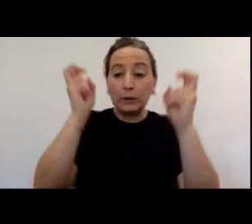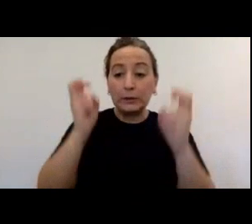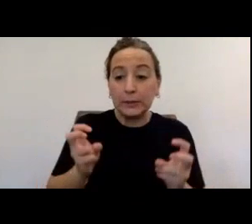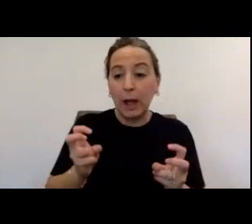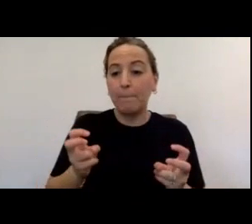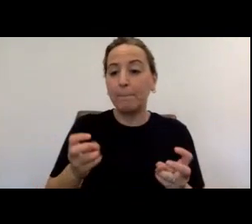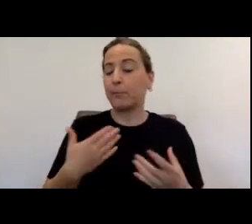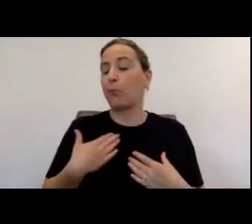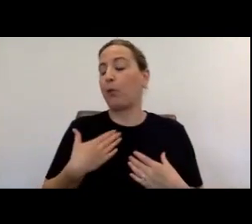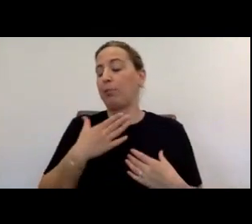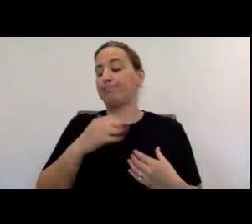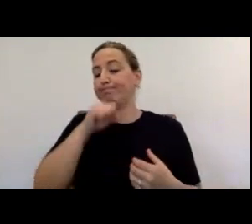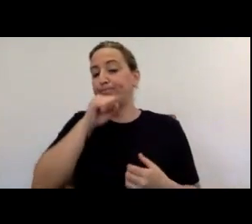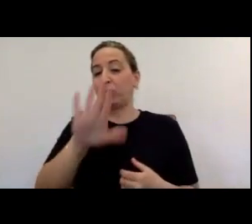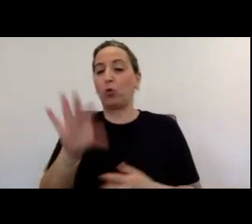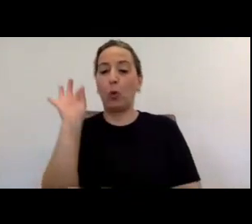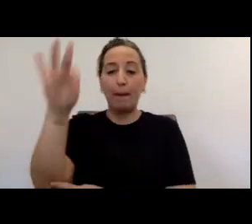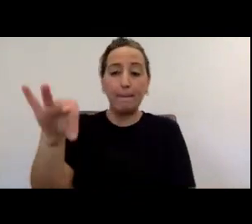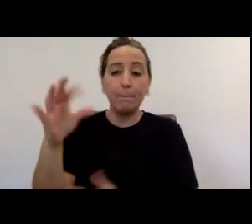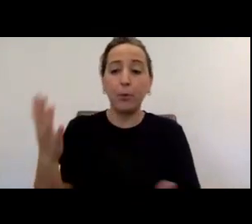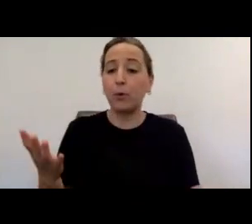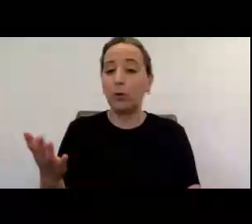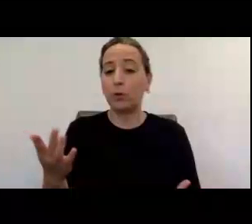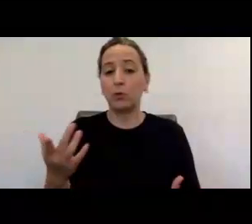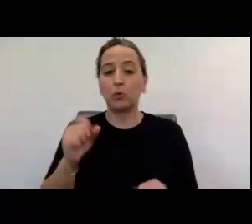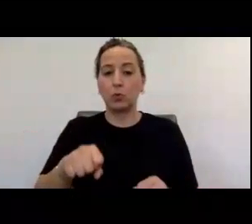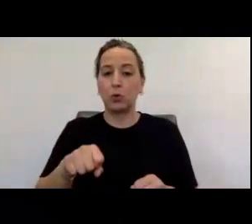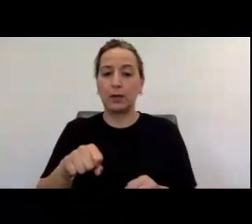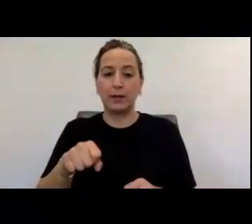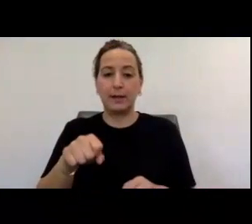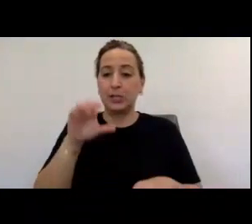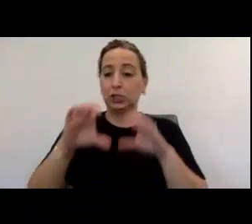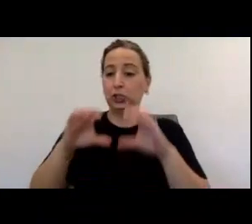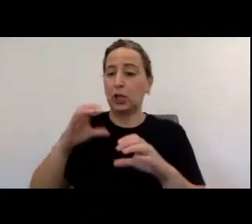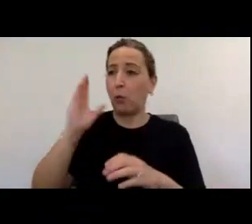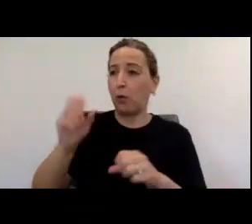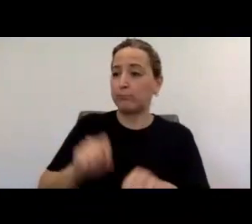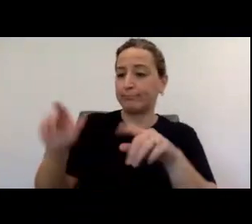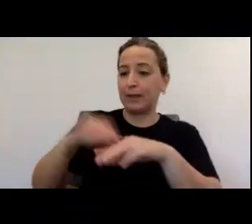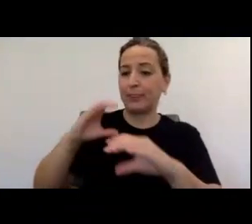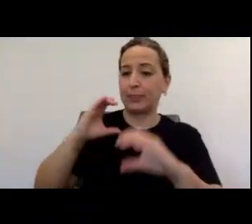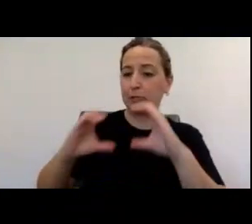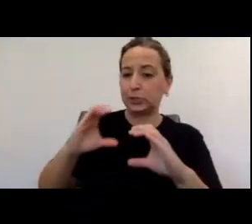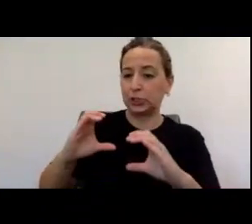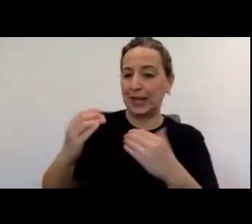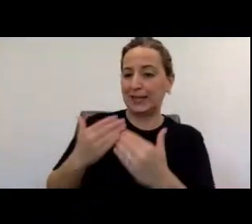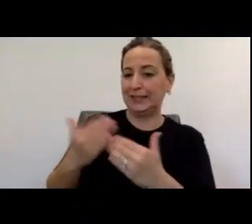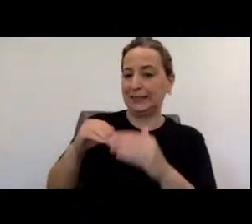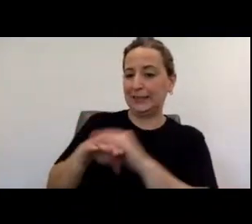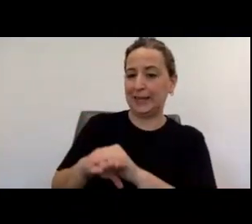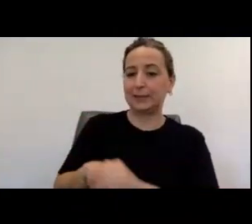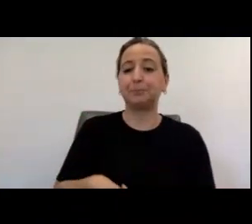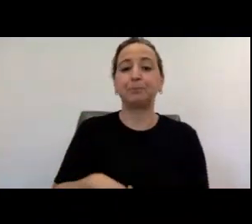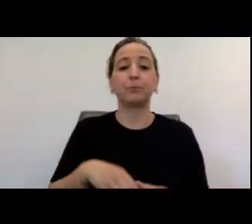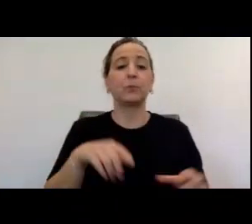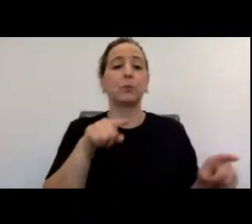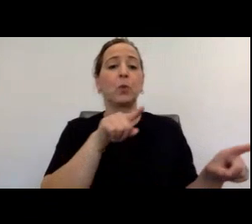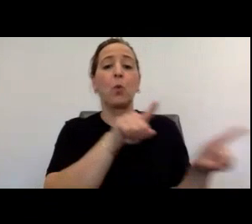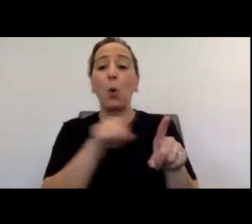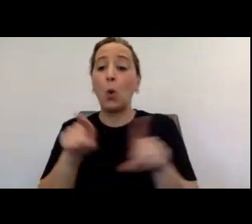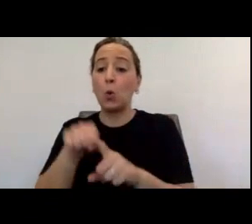a link on the in the chat here as well, so you can access it that way if that's easier for you. I do want to also let you know that you can sign up